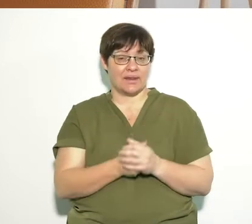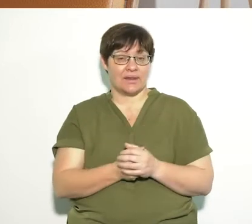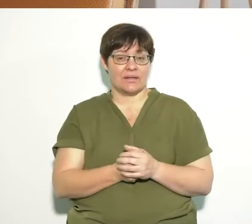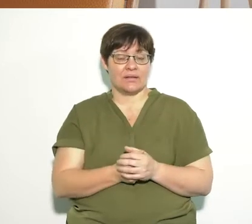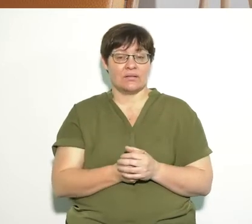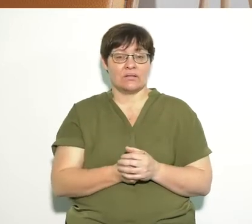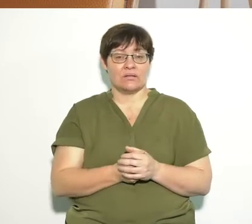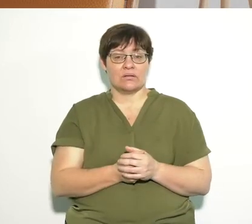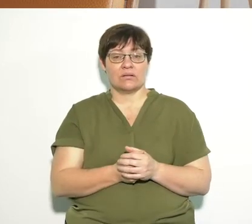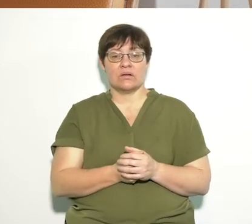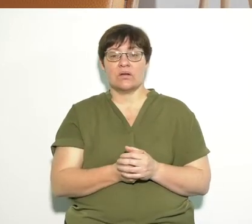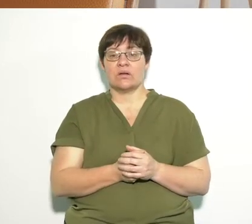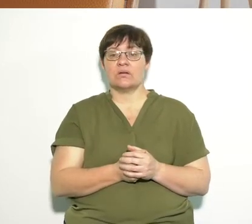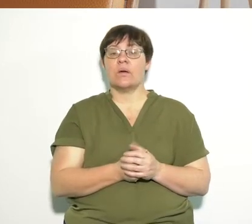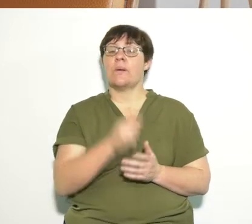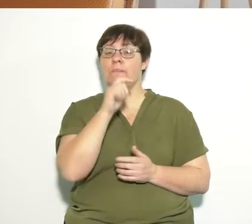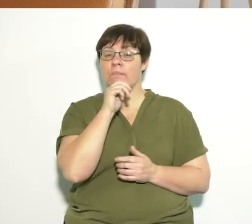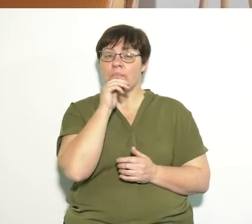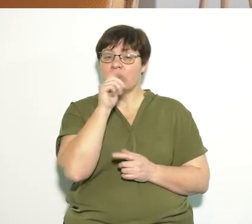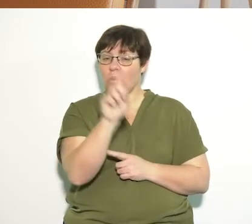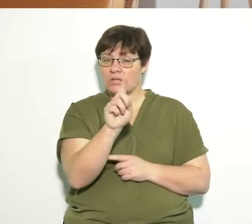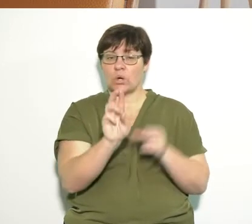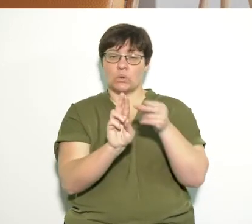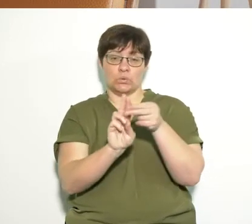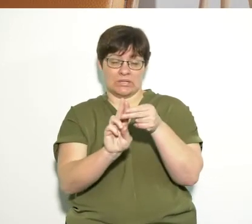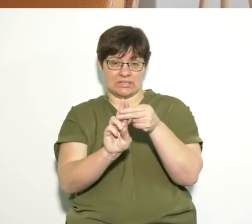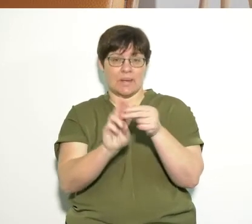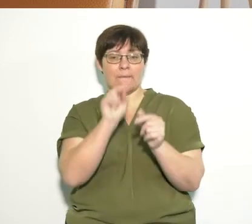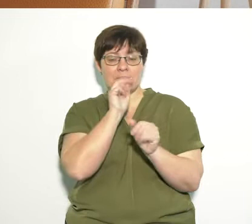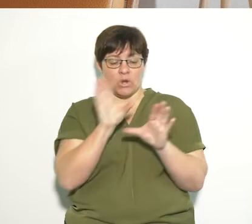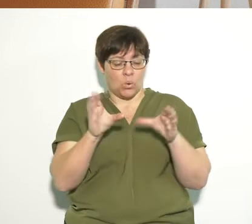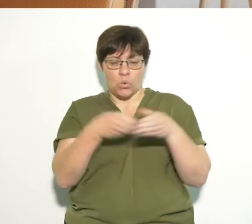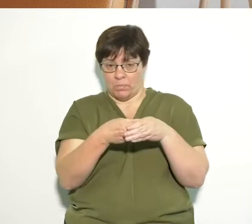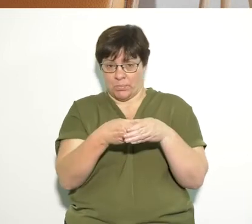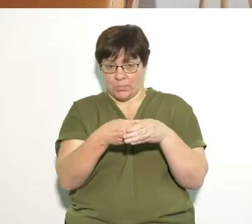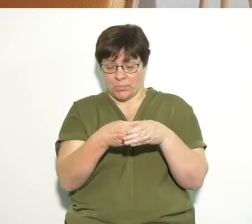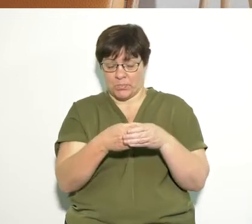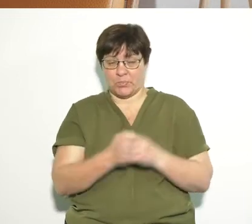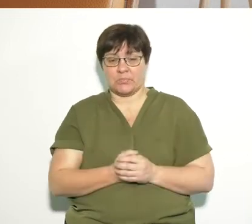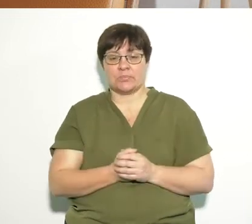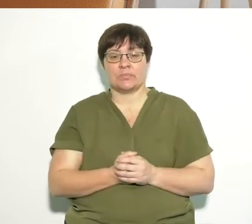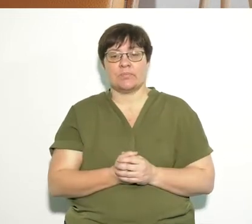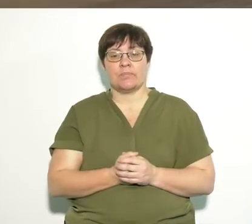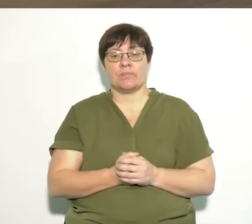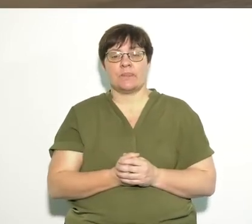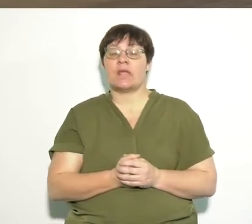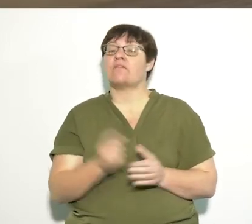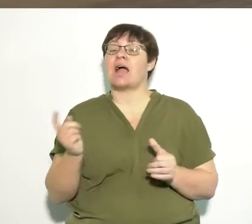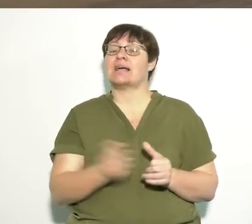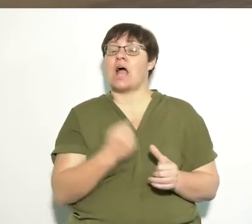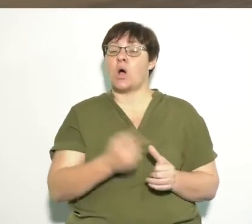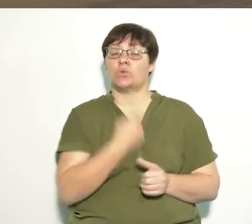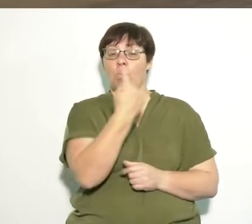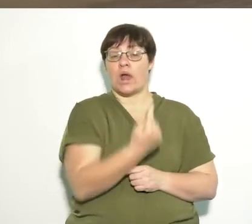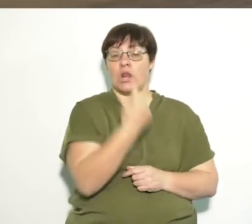that we use the words units to explain a group of objects. So with these, when you're